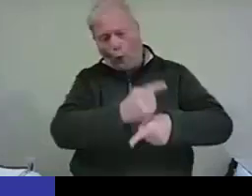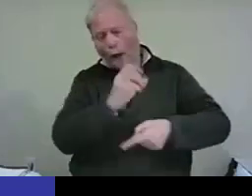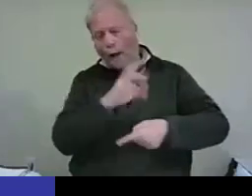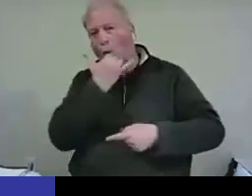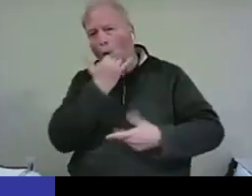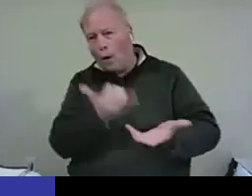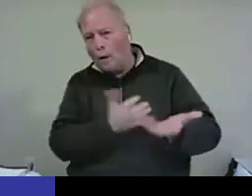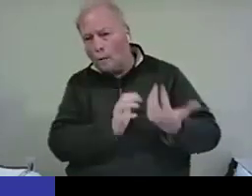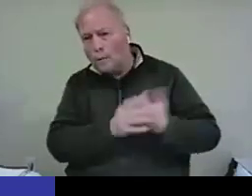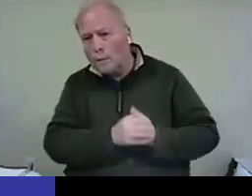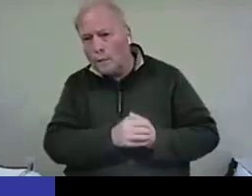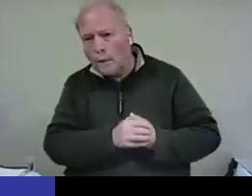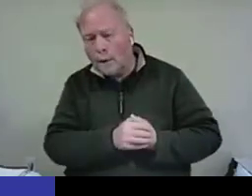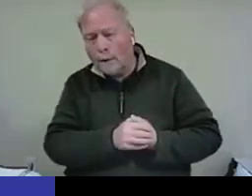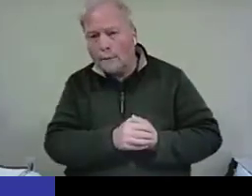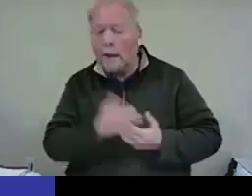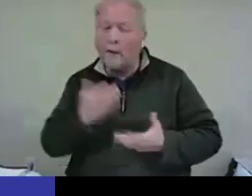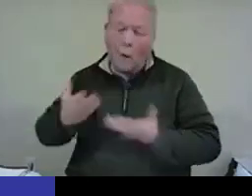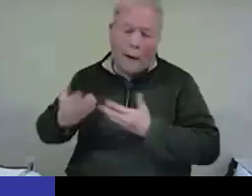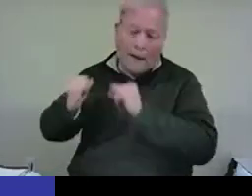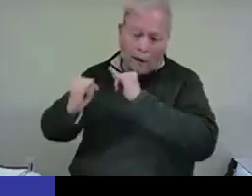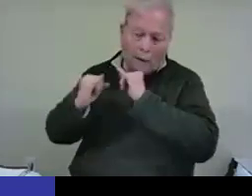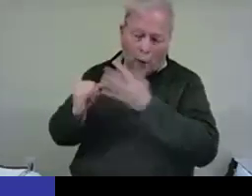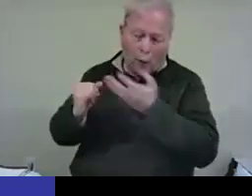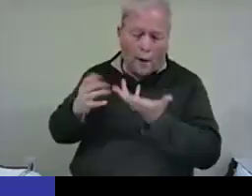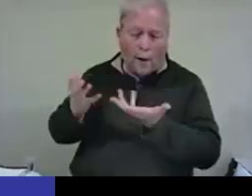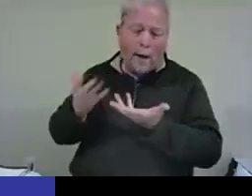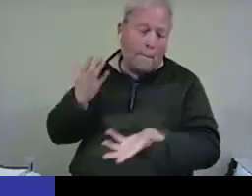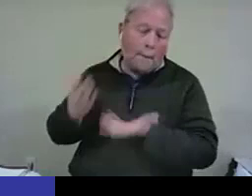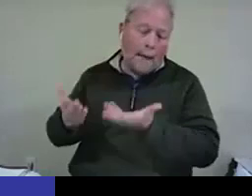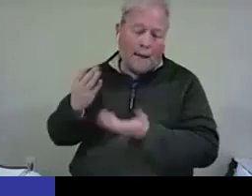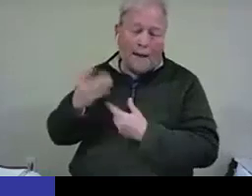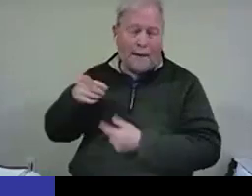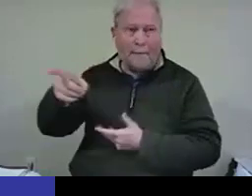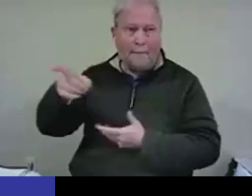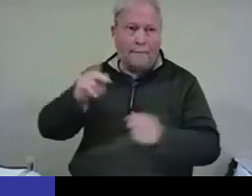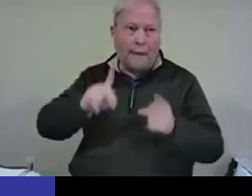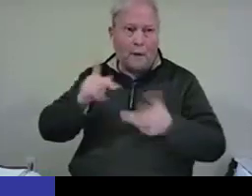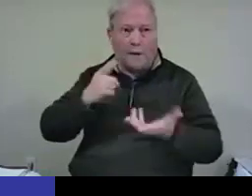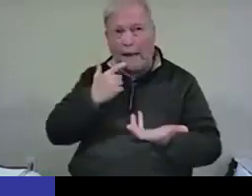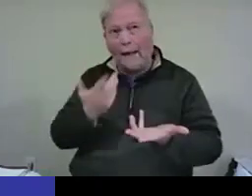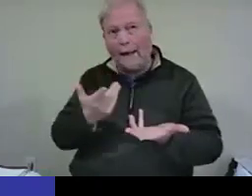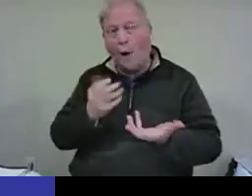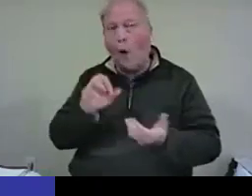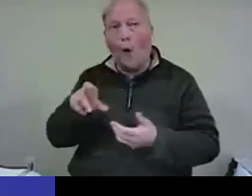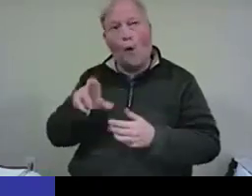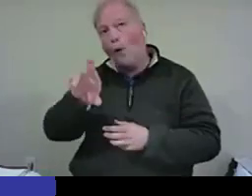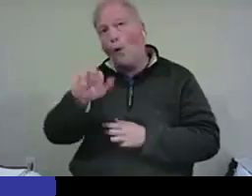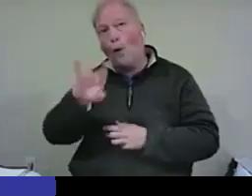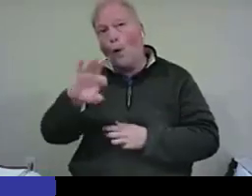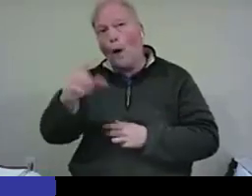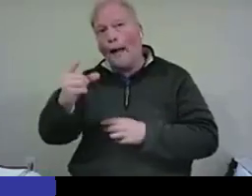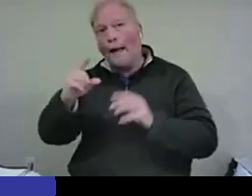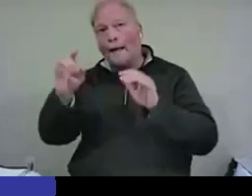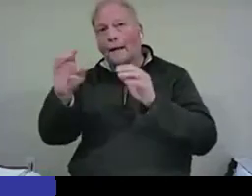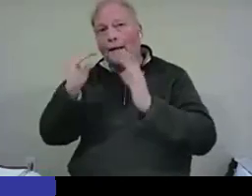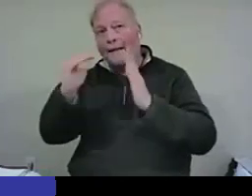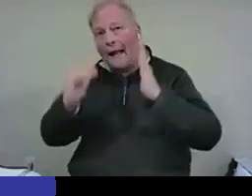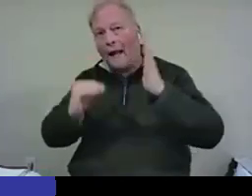you're hearing or standardized rating scales, you might be hearing things about a student that you want to confirm and see if those